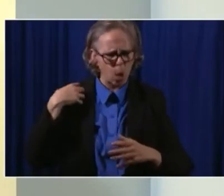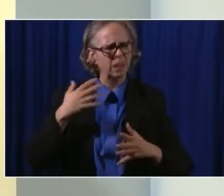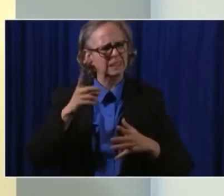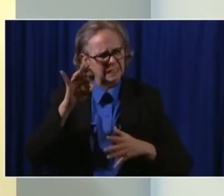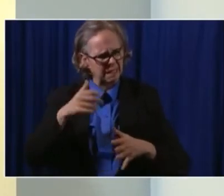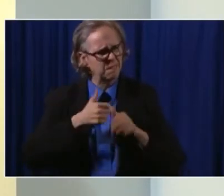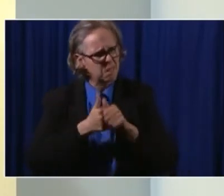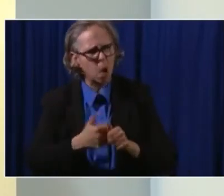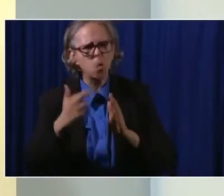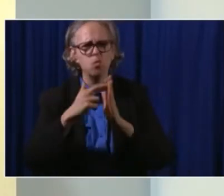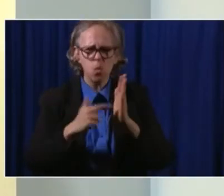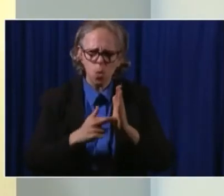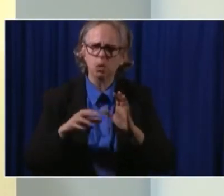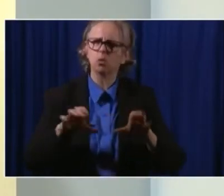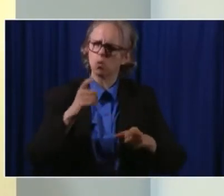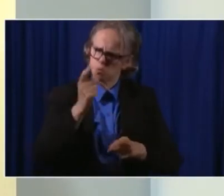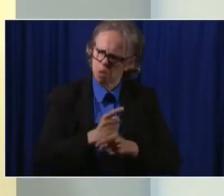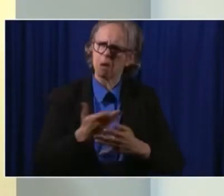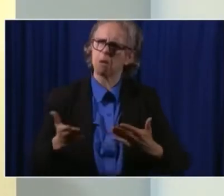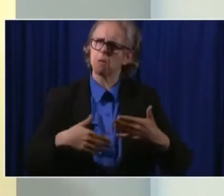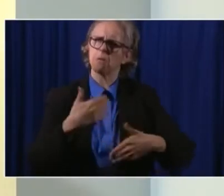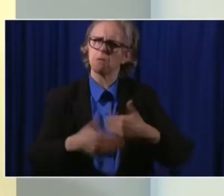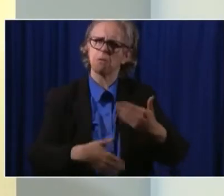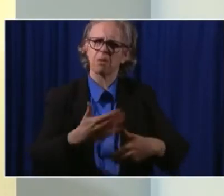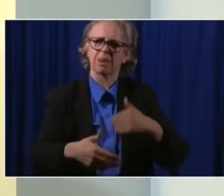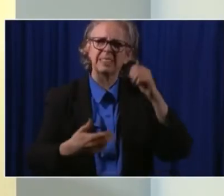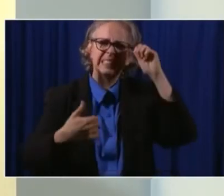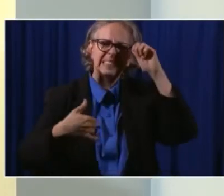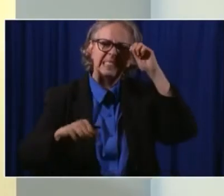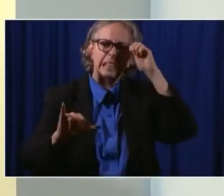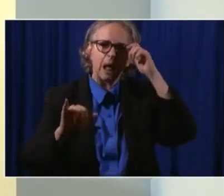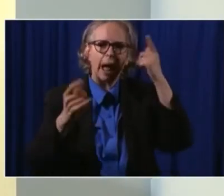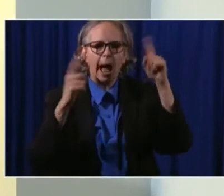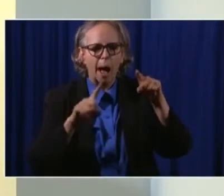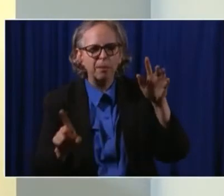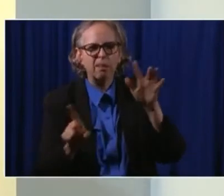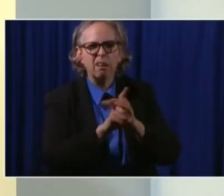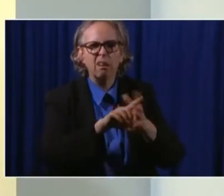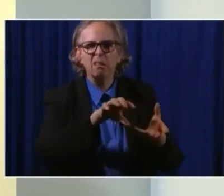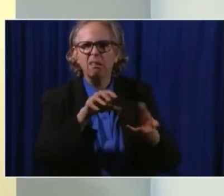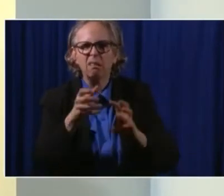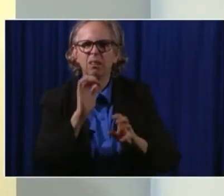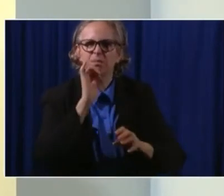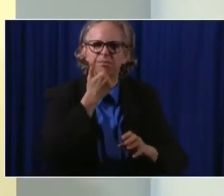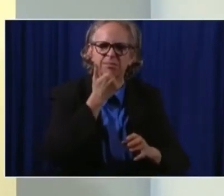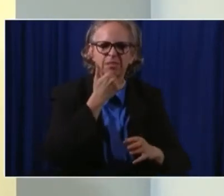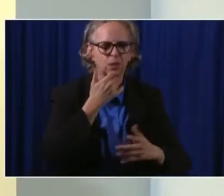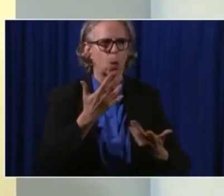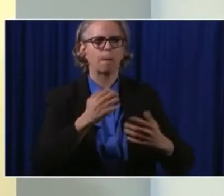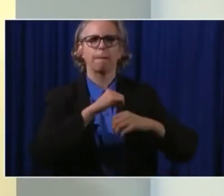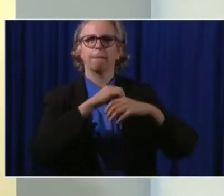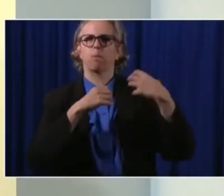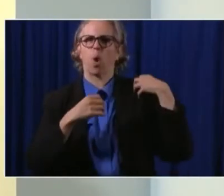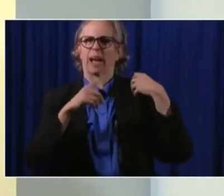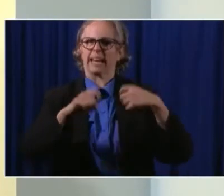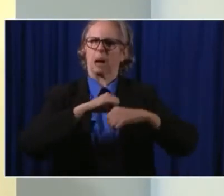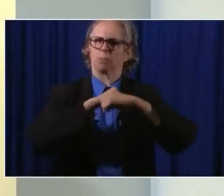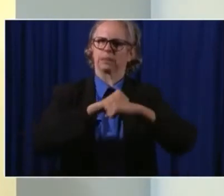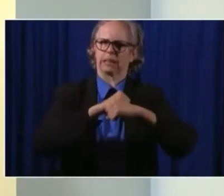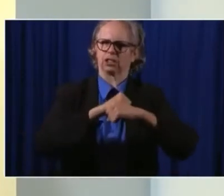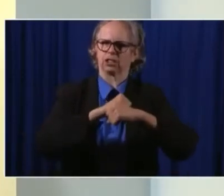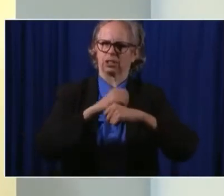certainty. And we encourage the legislature, our Ohio legislature, to get legislation passed that would do that for the state of Ohio. Because